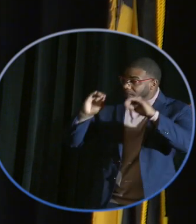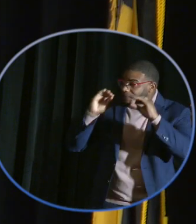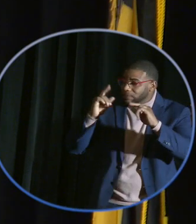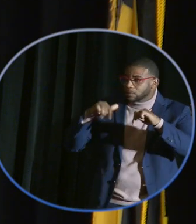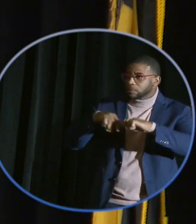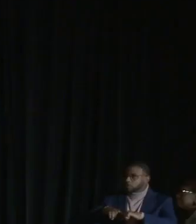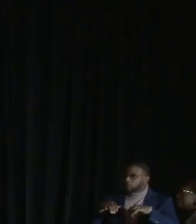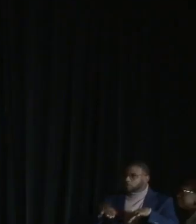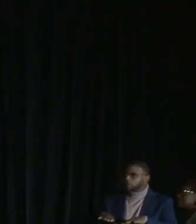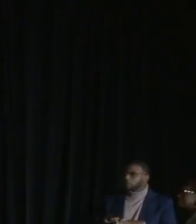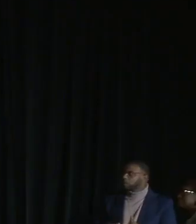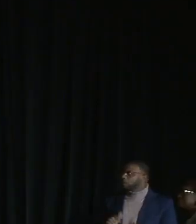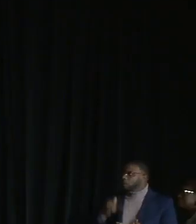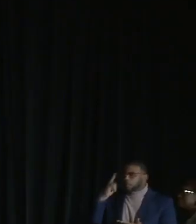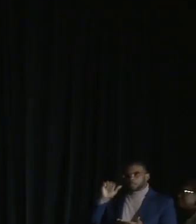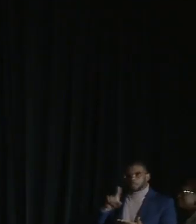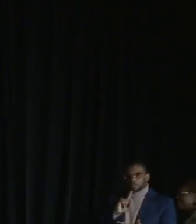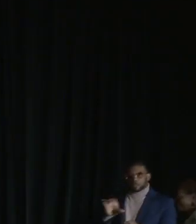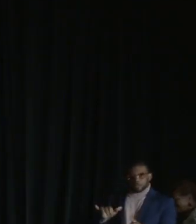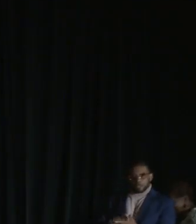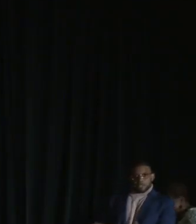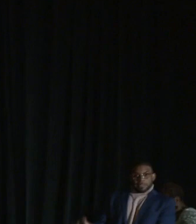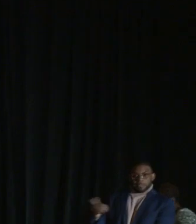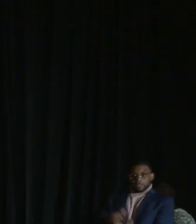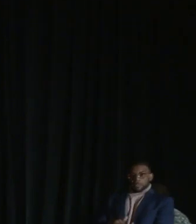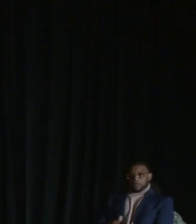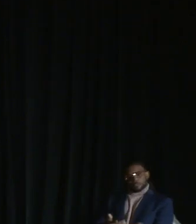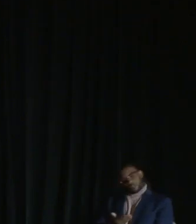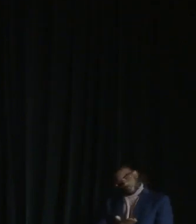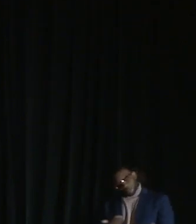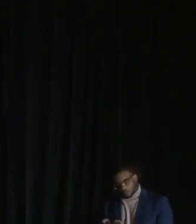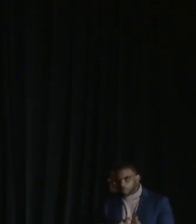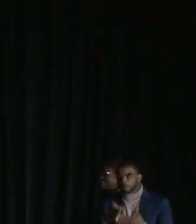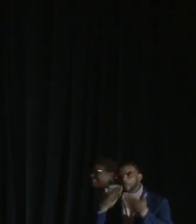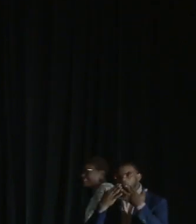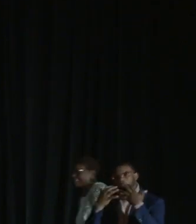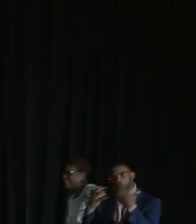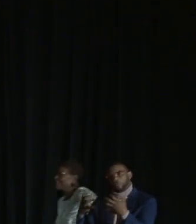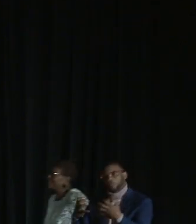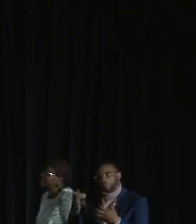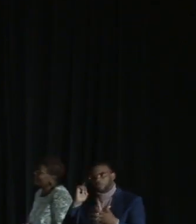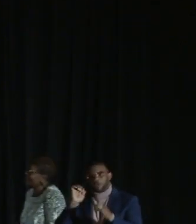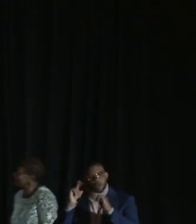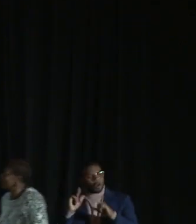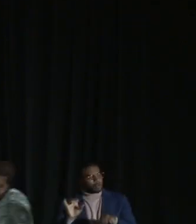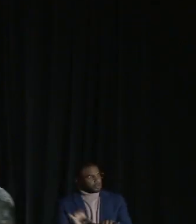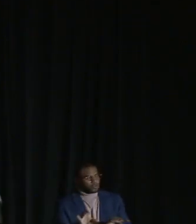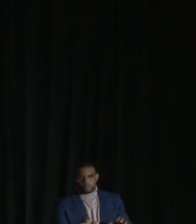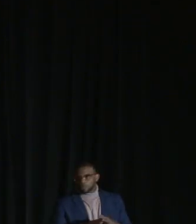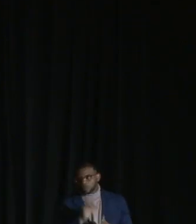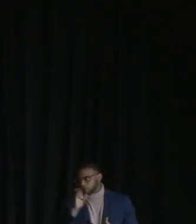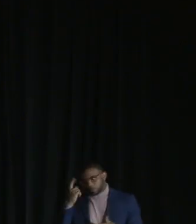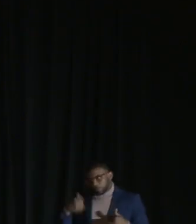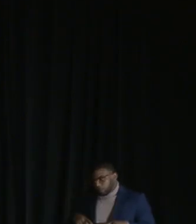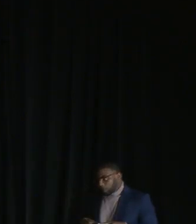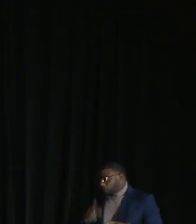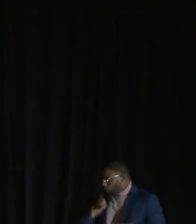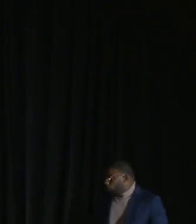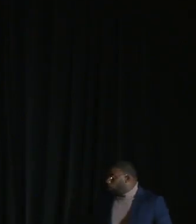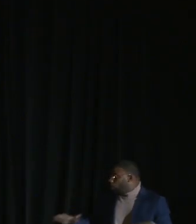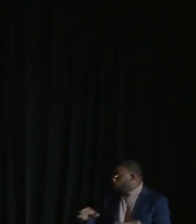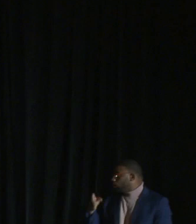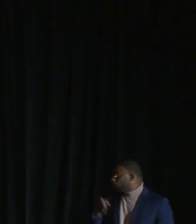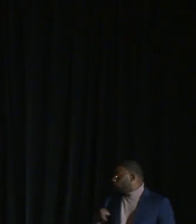us and enlighten us. And I think she's going to do that again. Come on up. Thank you so much for all that you do, not just for us, but